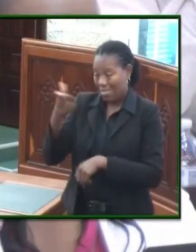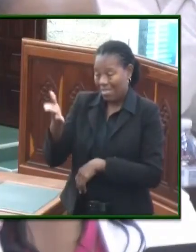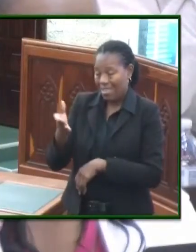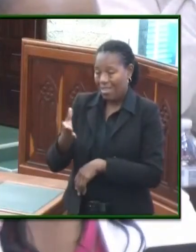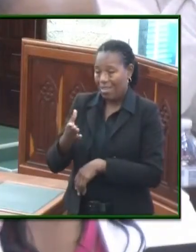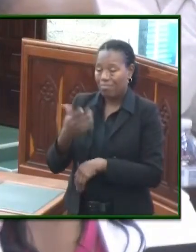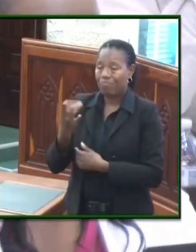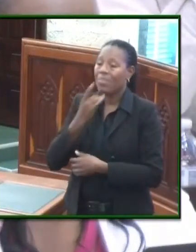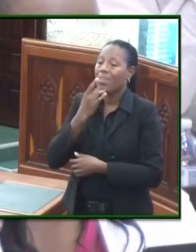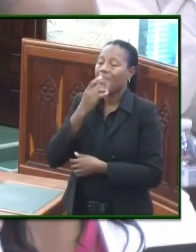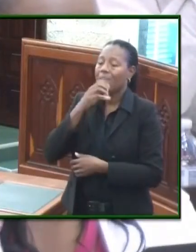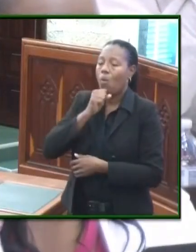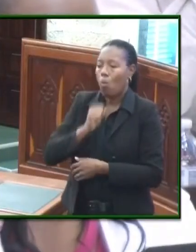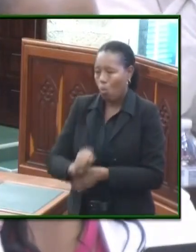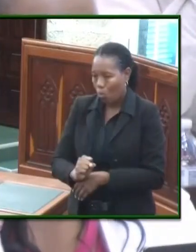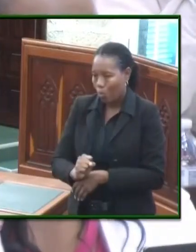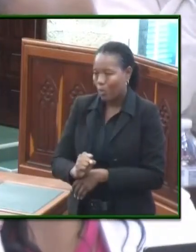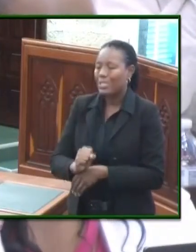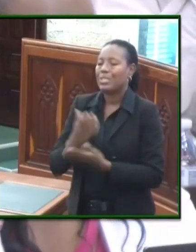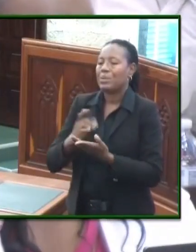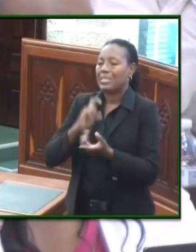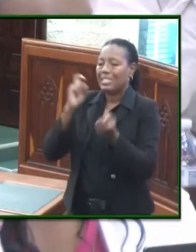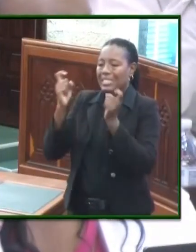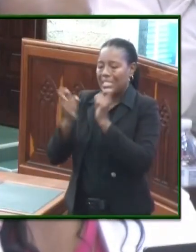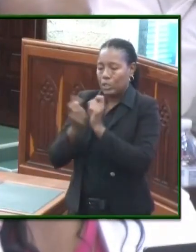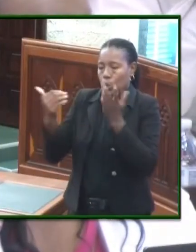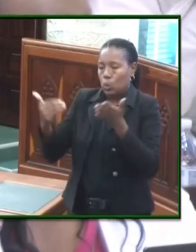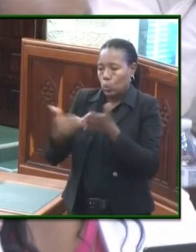we are going to upgrade them similar to what we did at the Patchwood Road